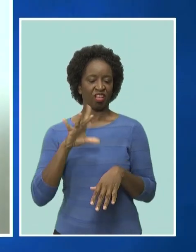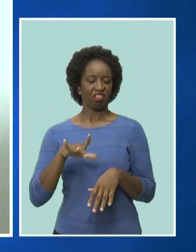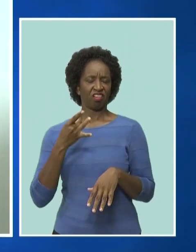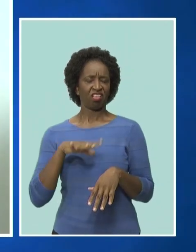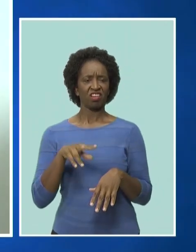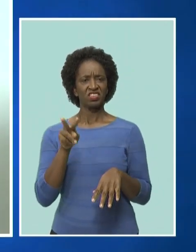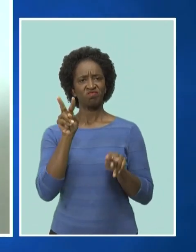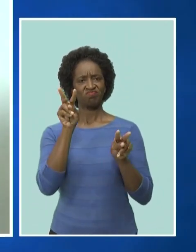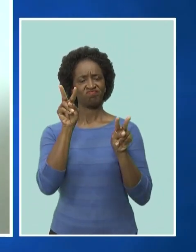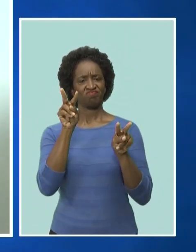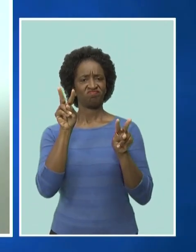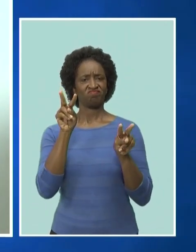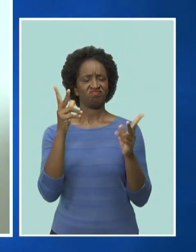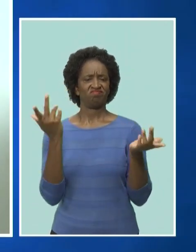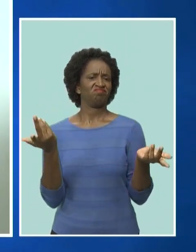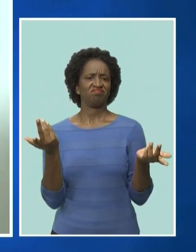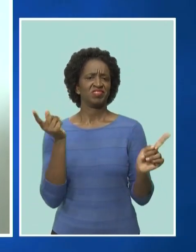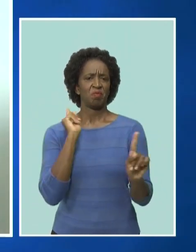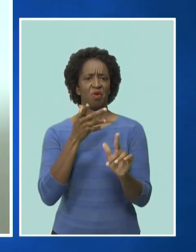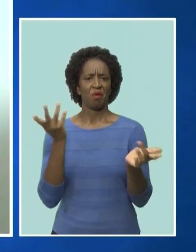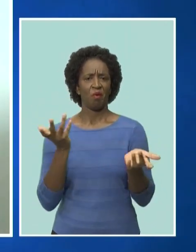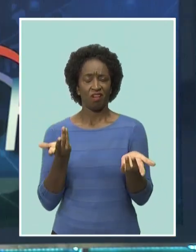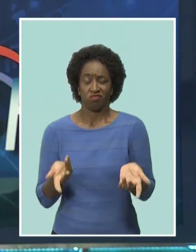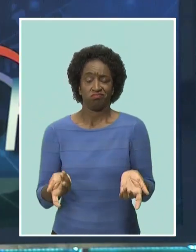or whatever. But that's just how it is.